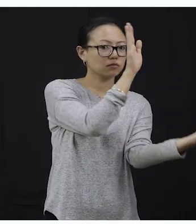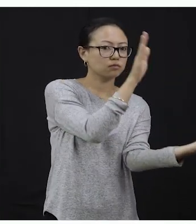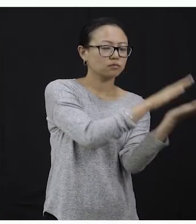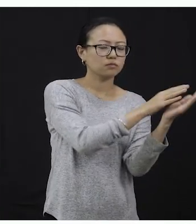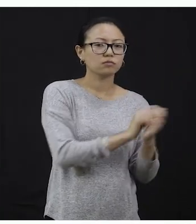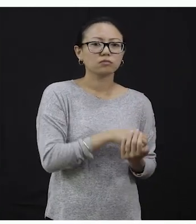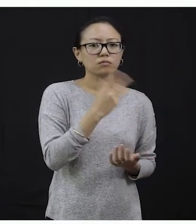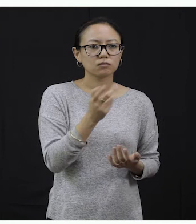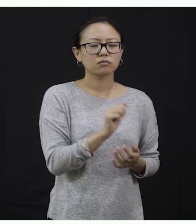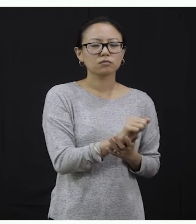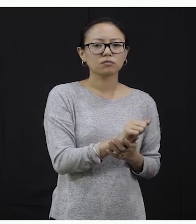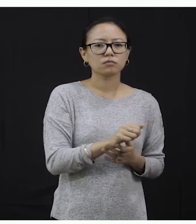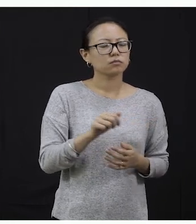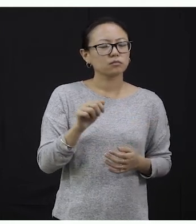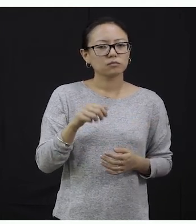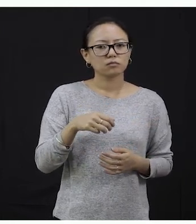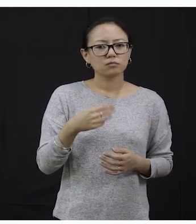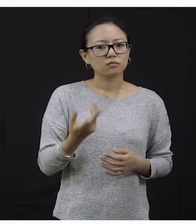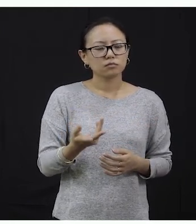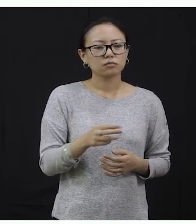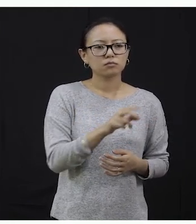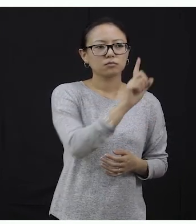the alligator mouth will be which side?